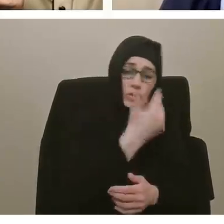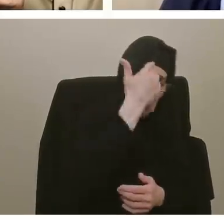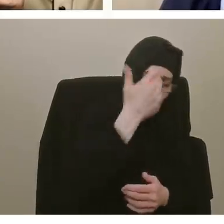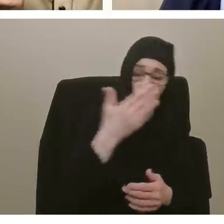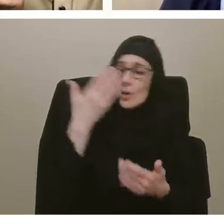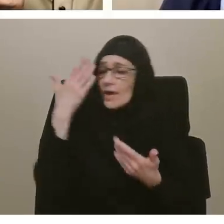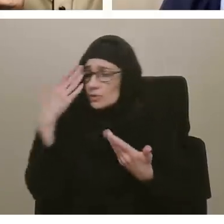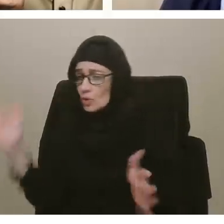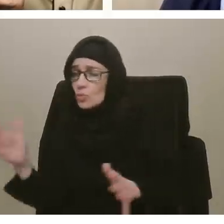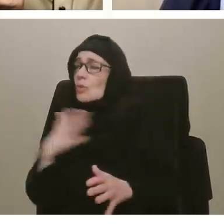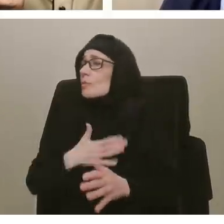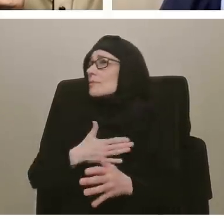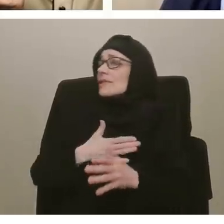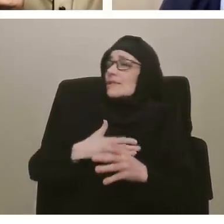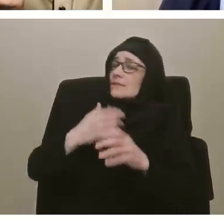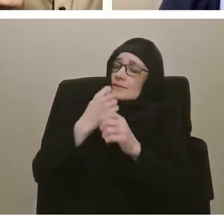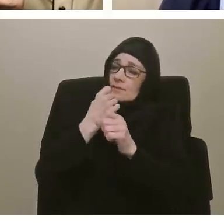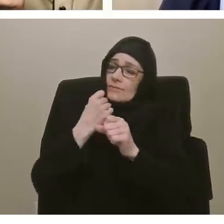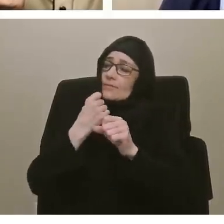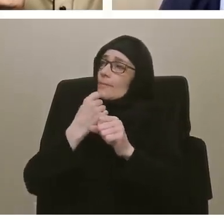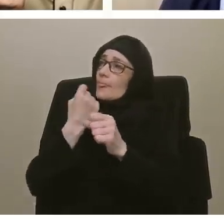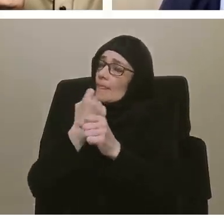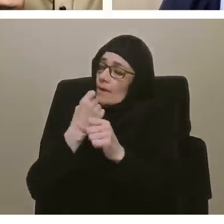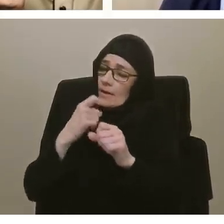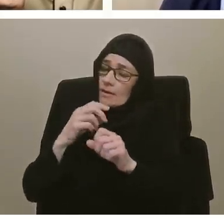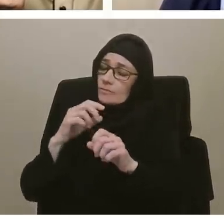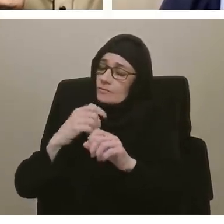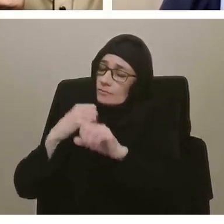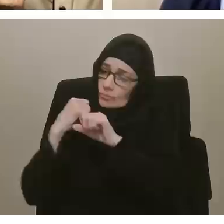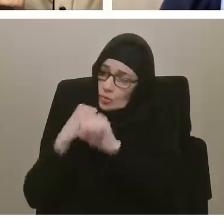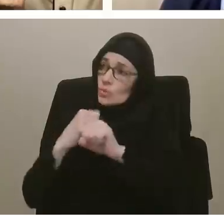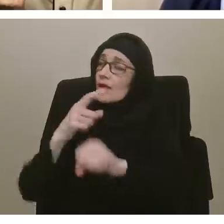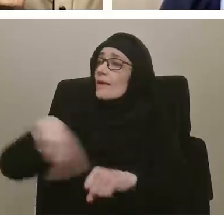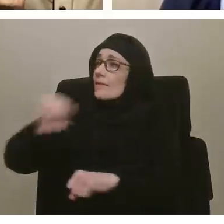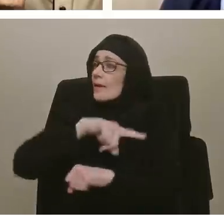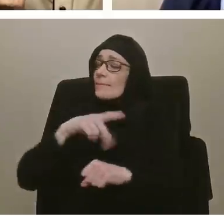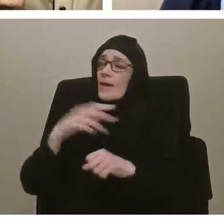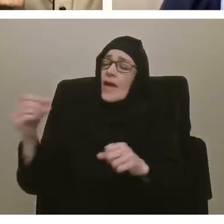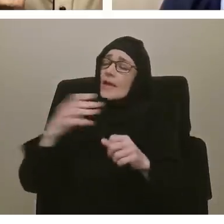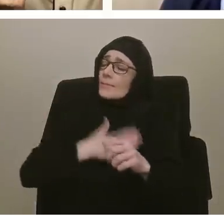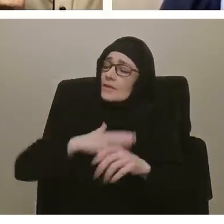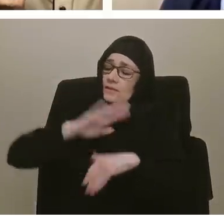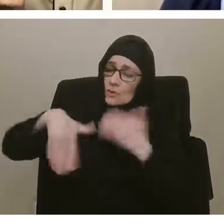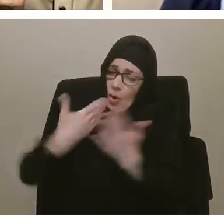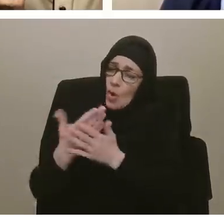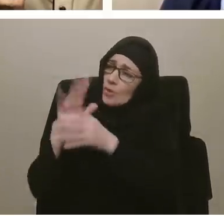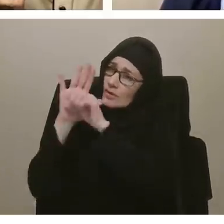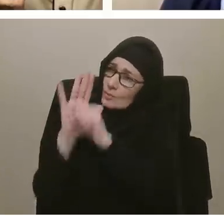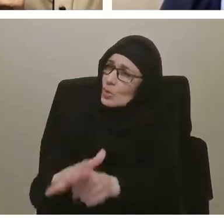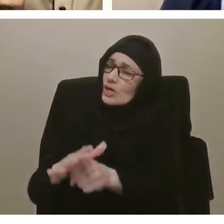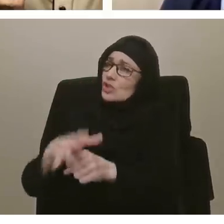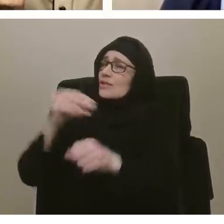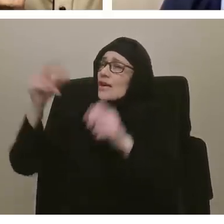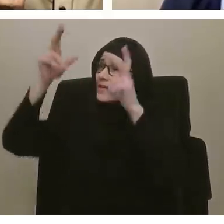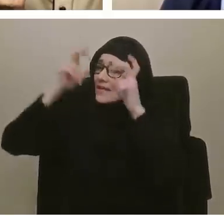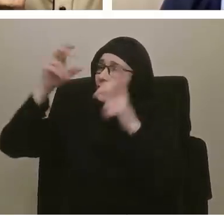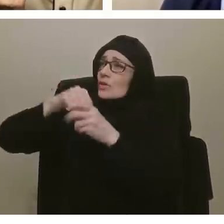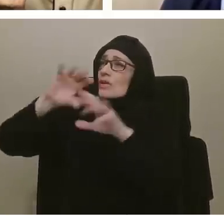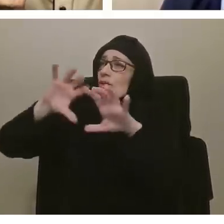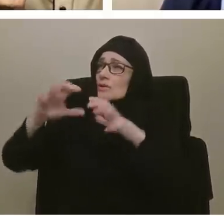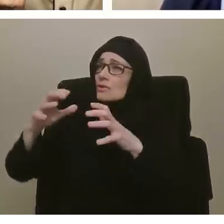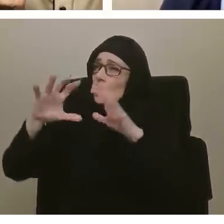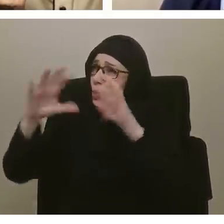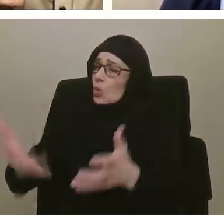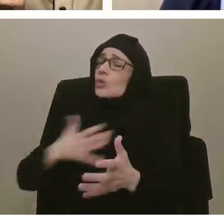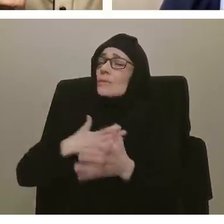them in your sacred grace and mercy and lutf, and to rid this world of tyranny and oppression and of vile, vile, evil abuse. Ya Allah,